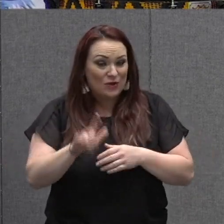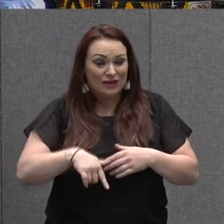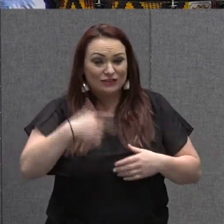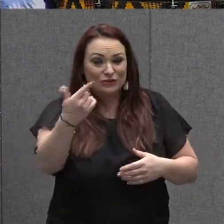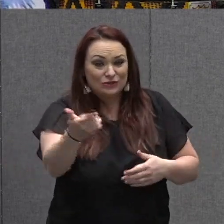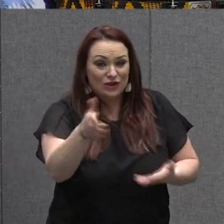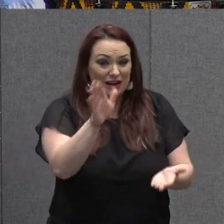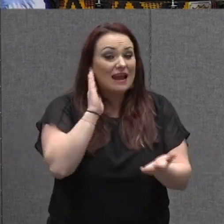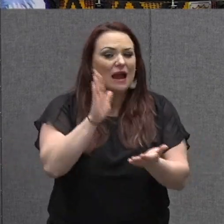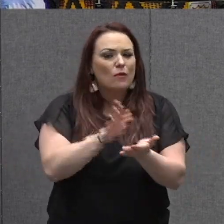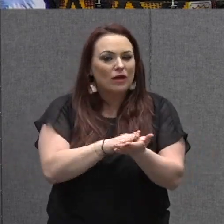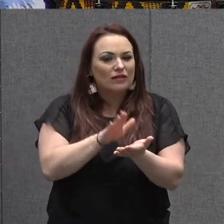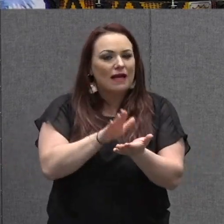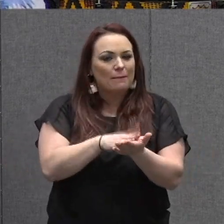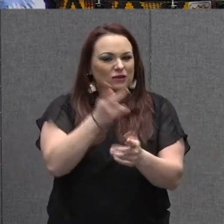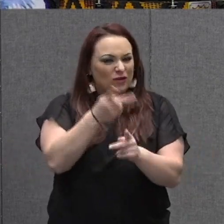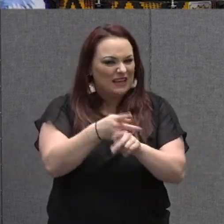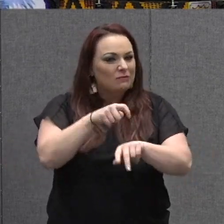to clap for you